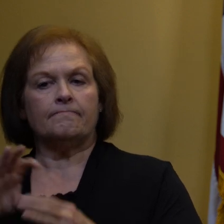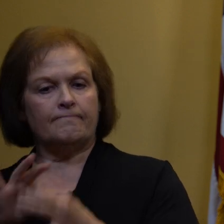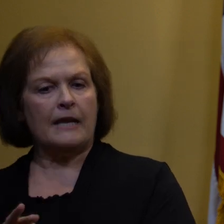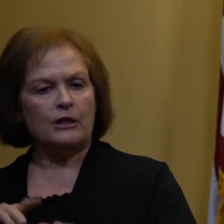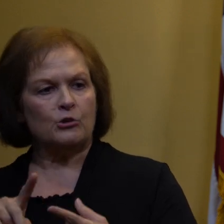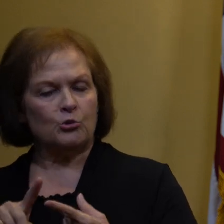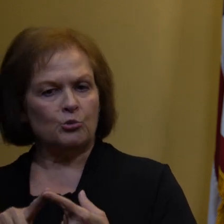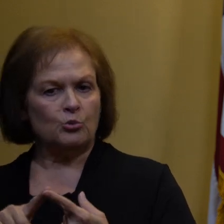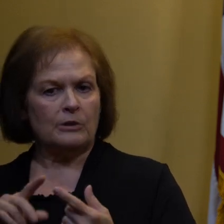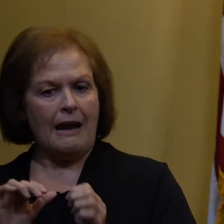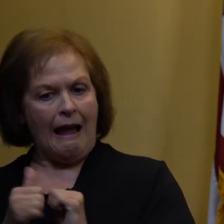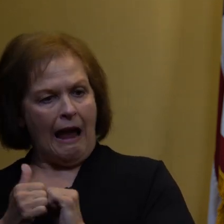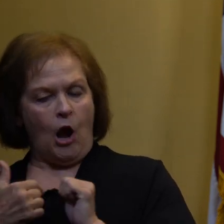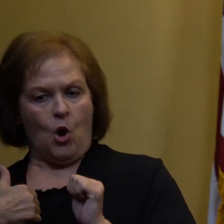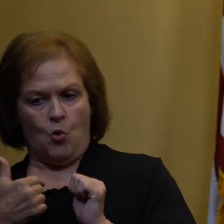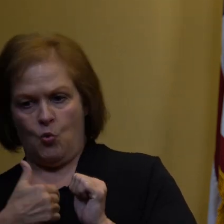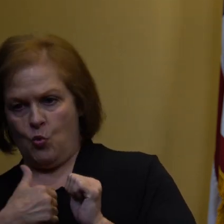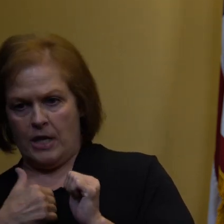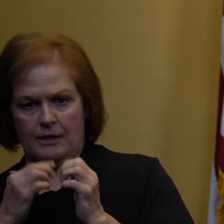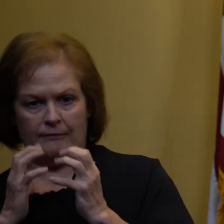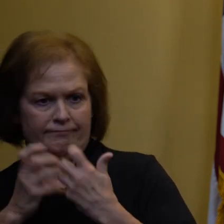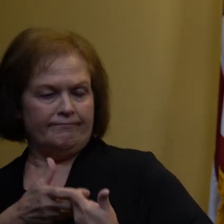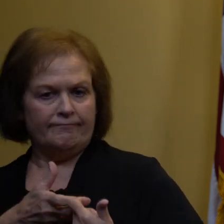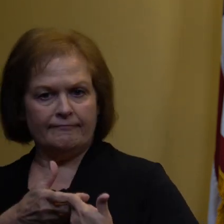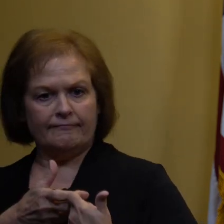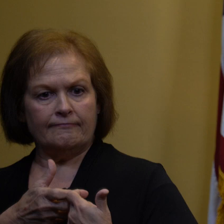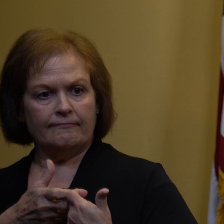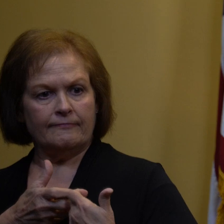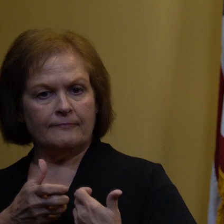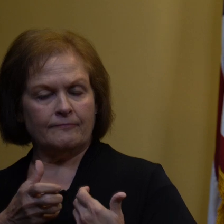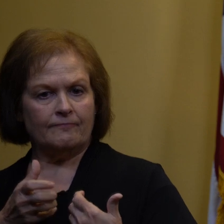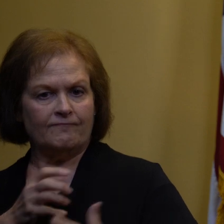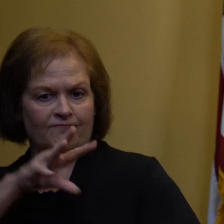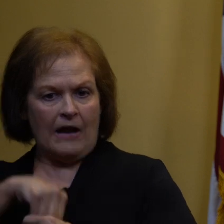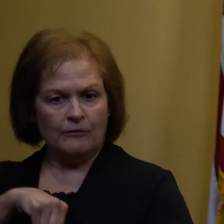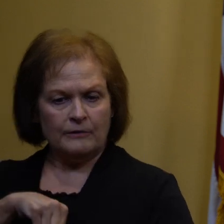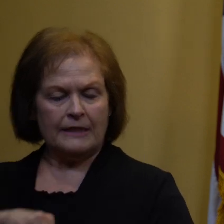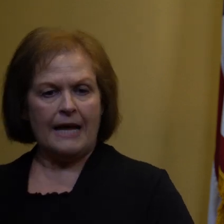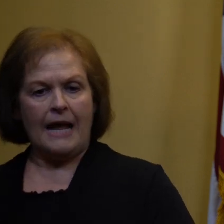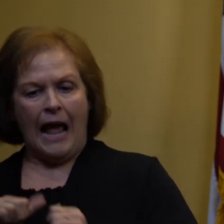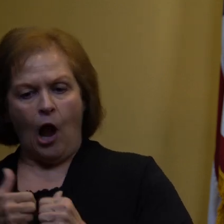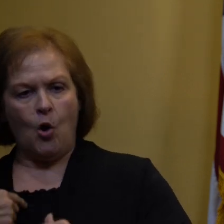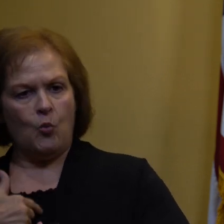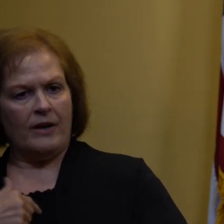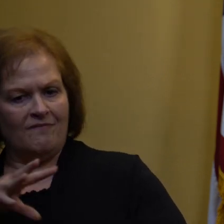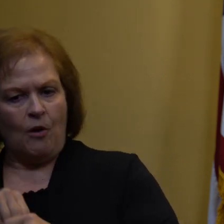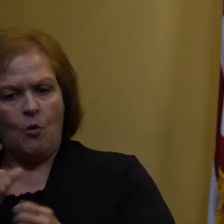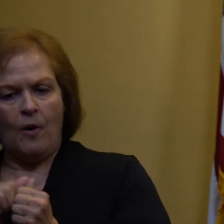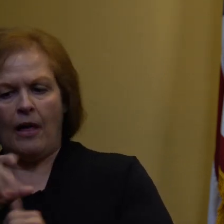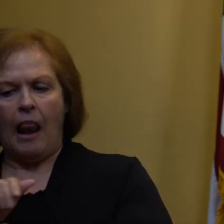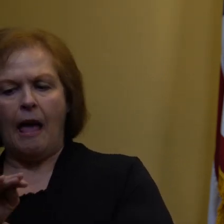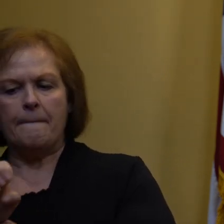just again how we are woven in terms of our cultural fabric, and again being on the front lines of climate change. Coming